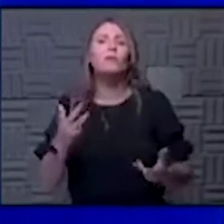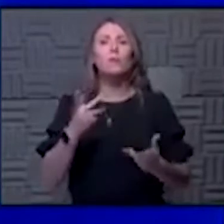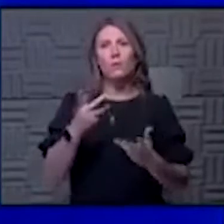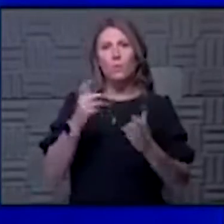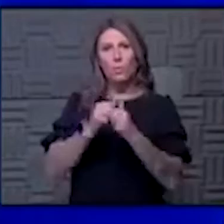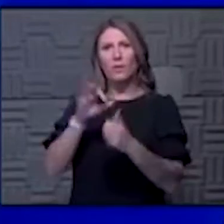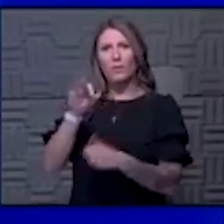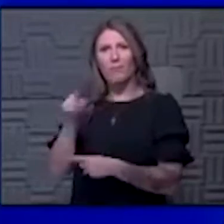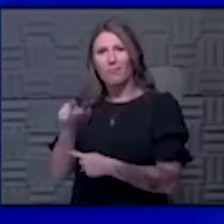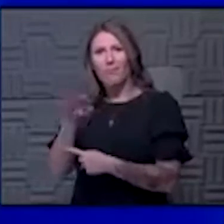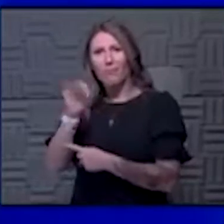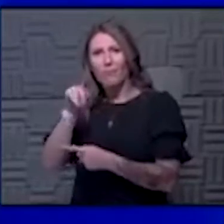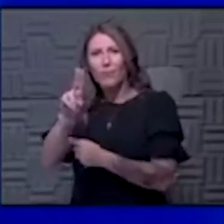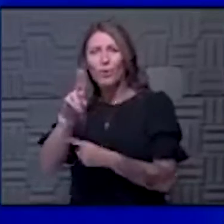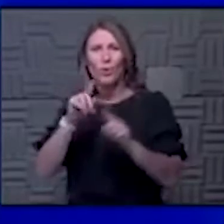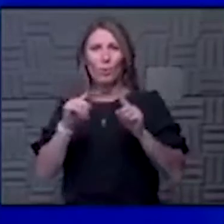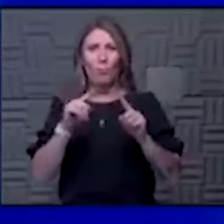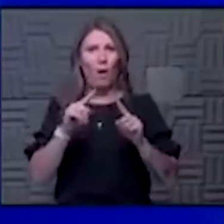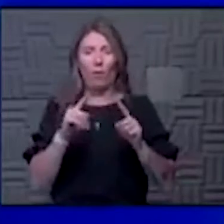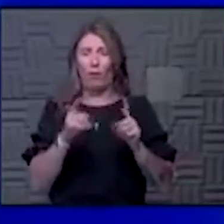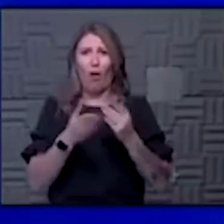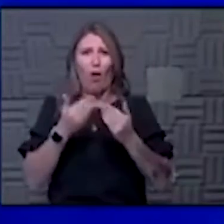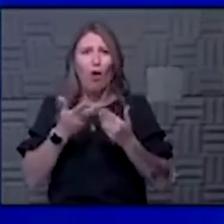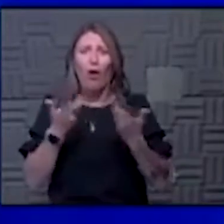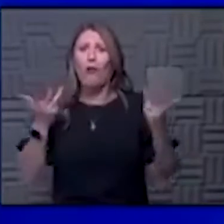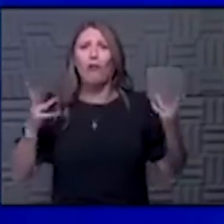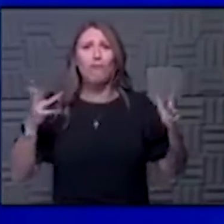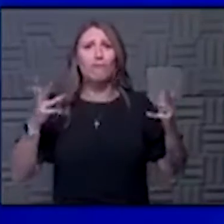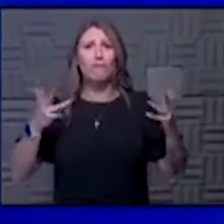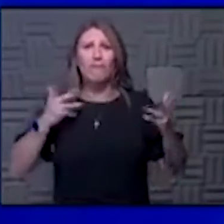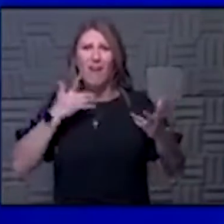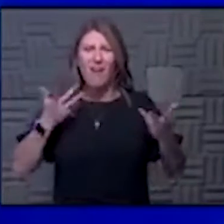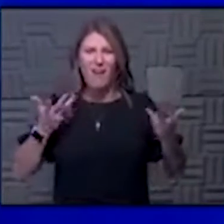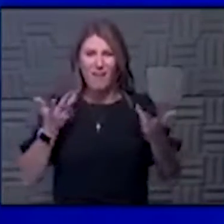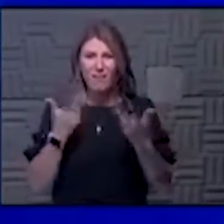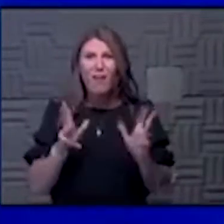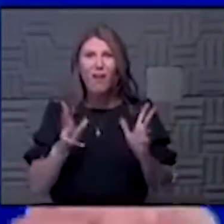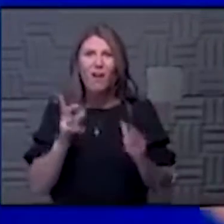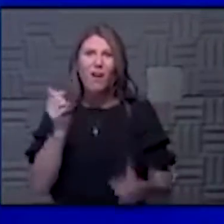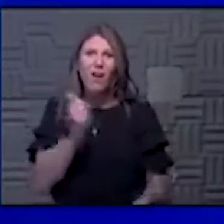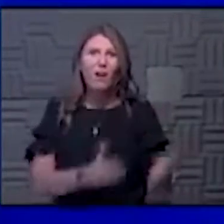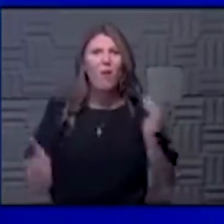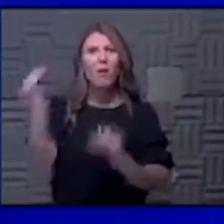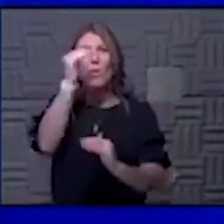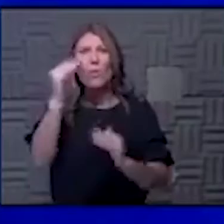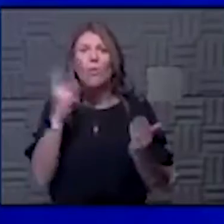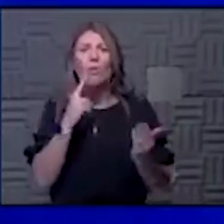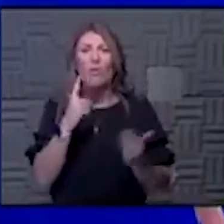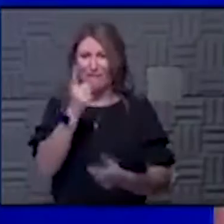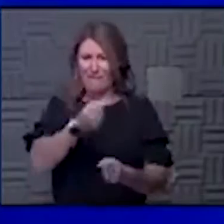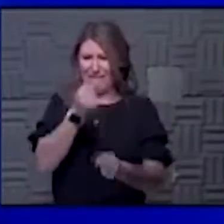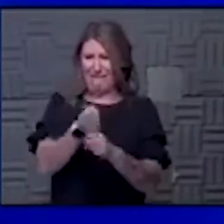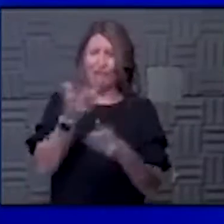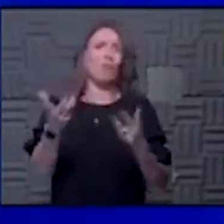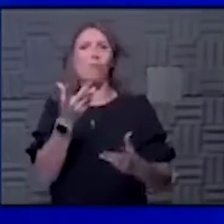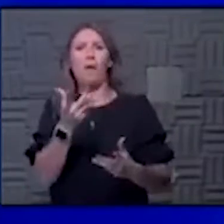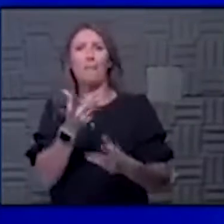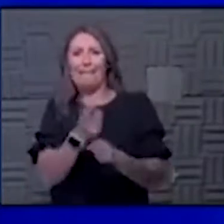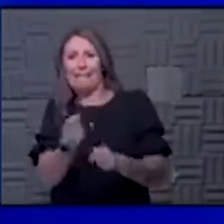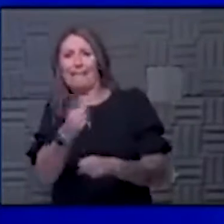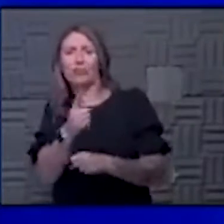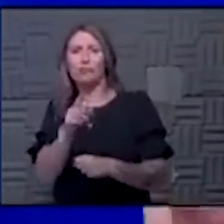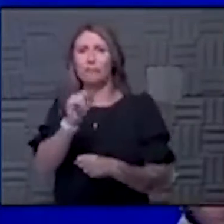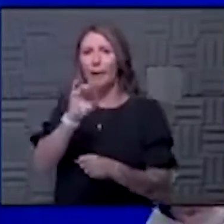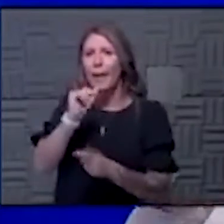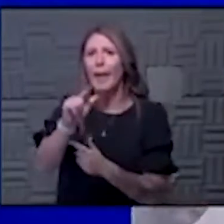But this year we've already had, and we're not even near a year, right? A year will be come April or mid-March or something, and